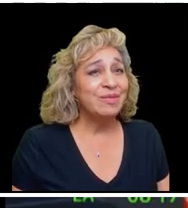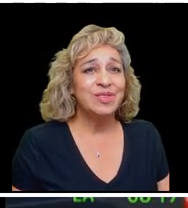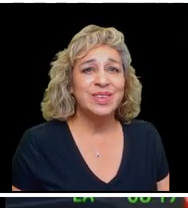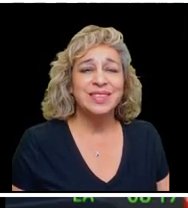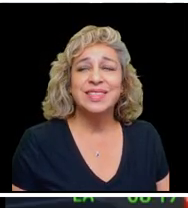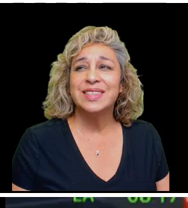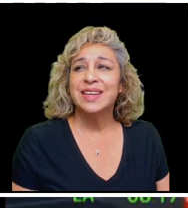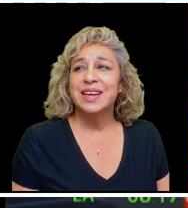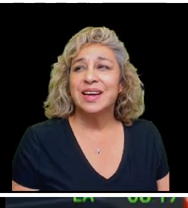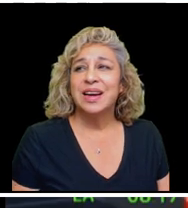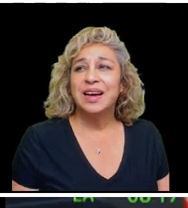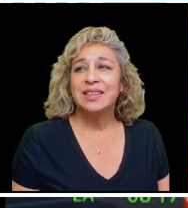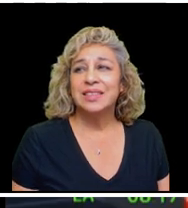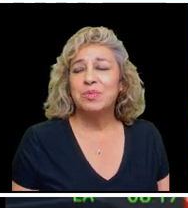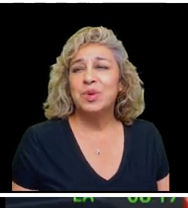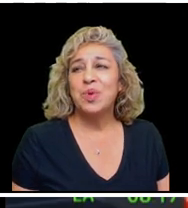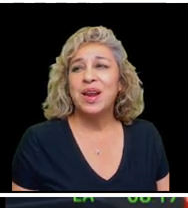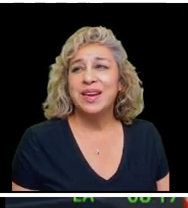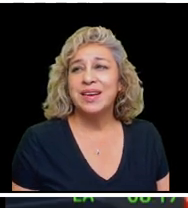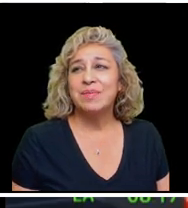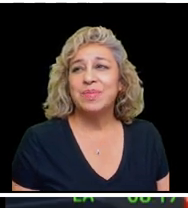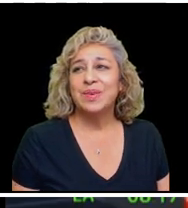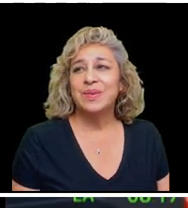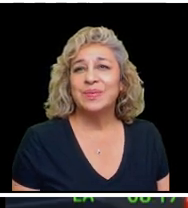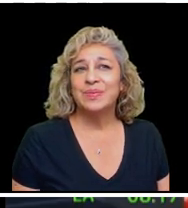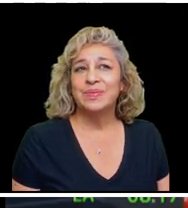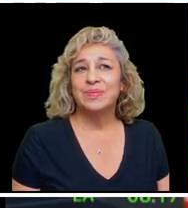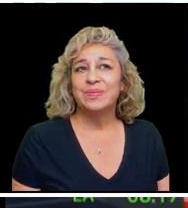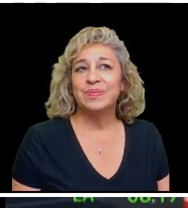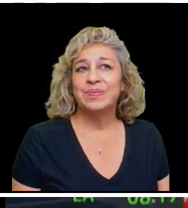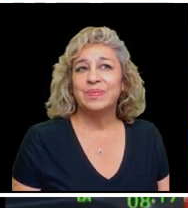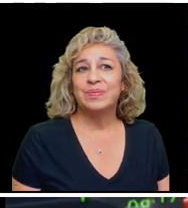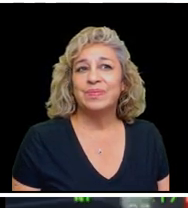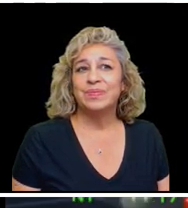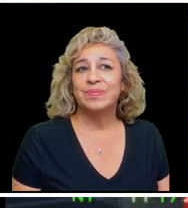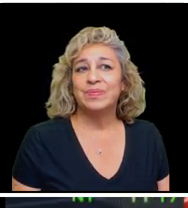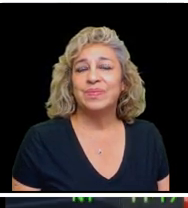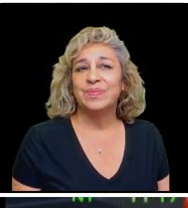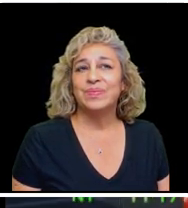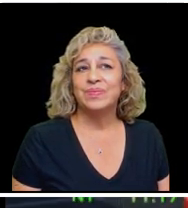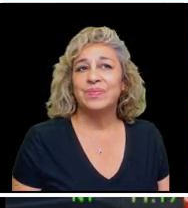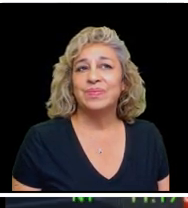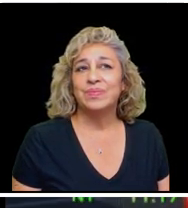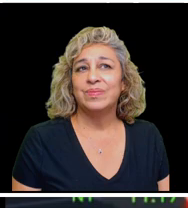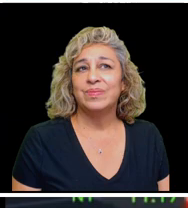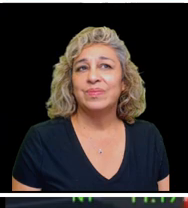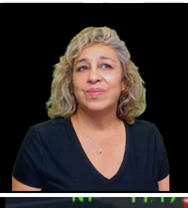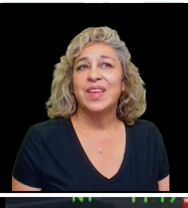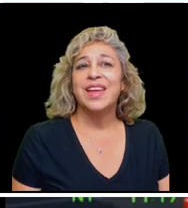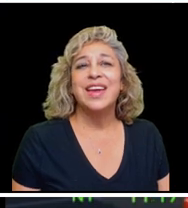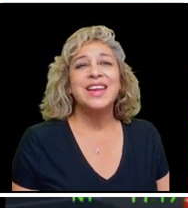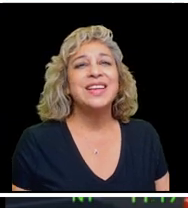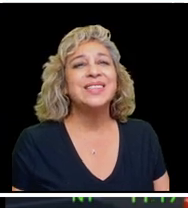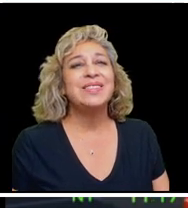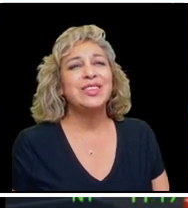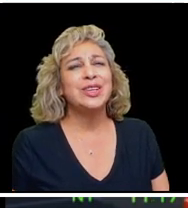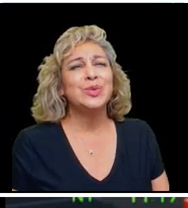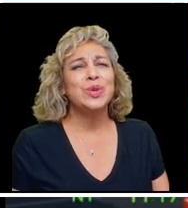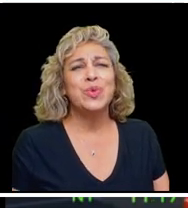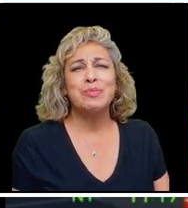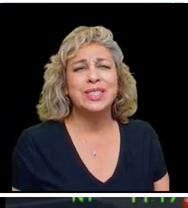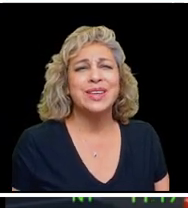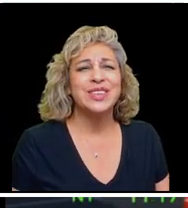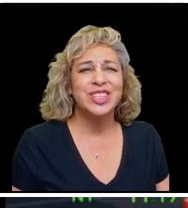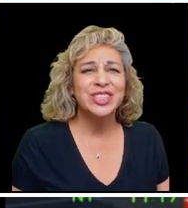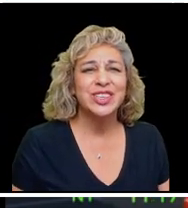conference someone brought it up to represent but yeah when it goes the whole stuff and he said that